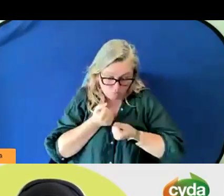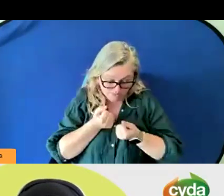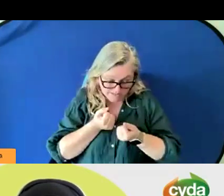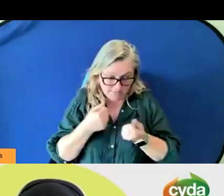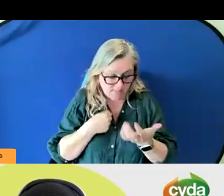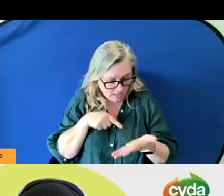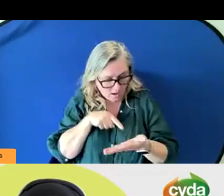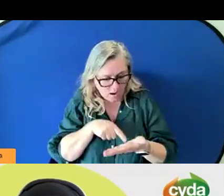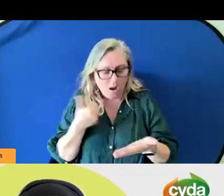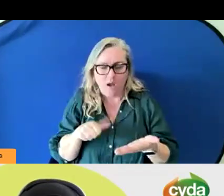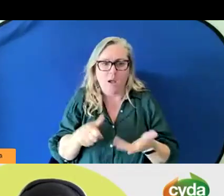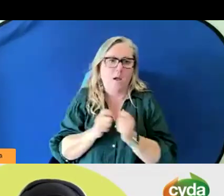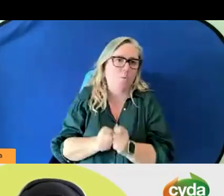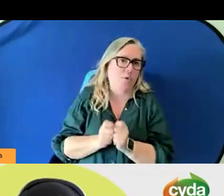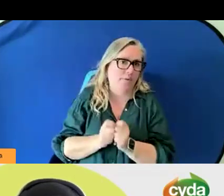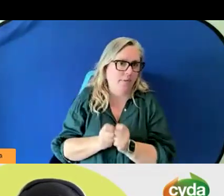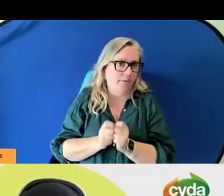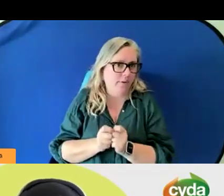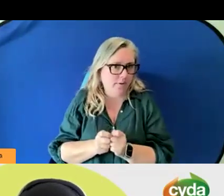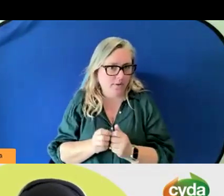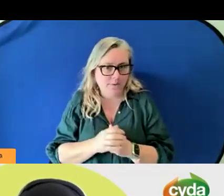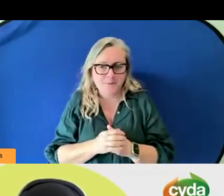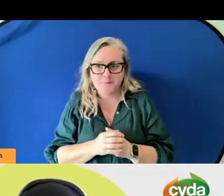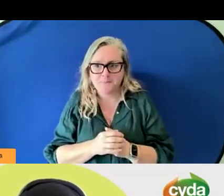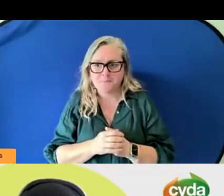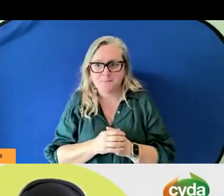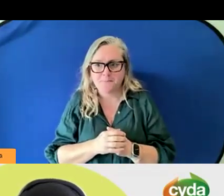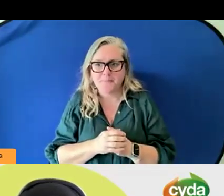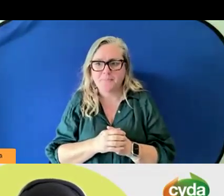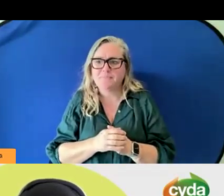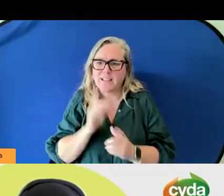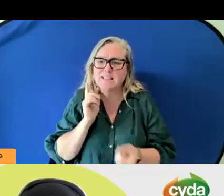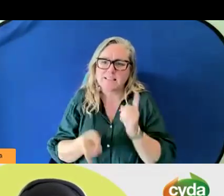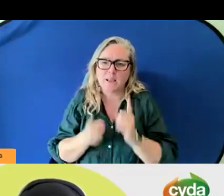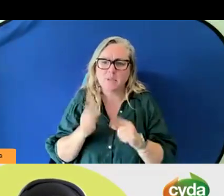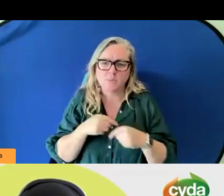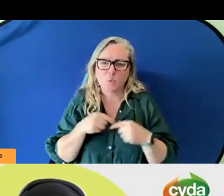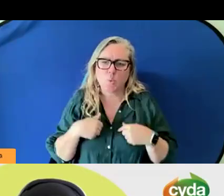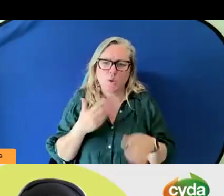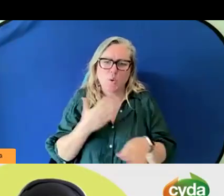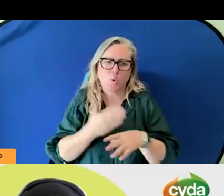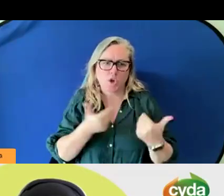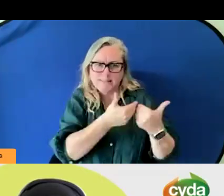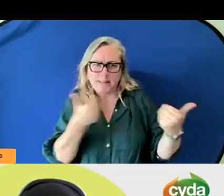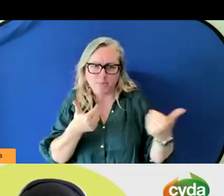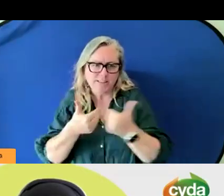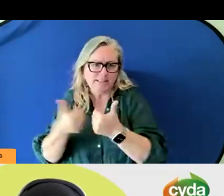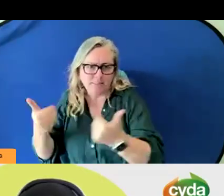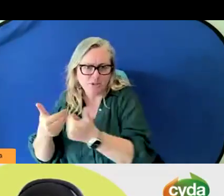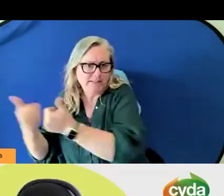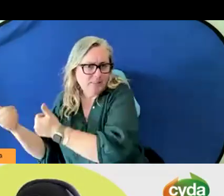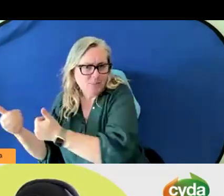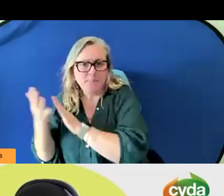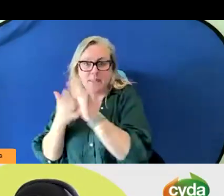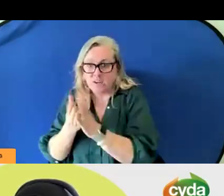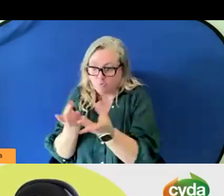value. I think sometimes we have a ability to still work in silos where we make these amazing resources, but